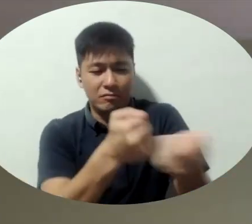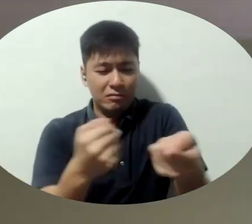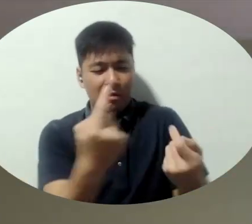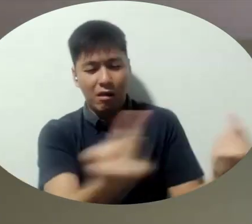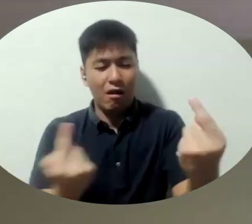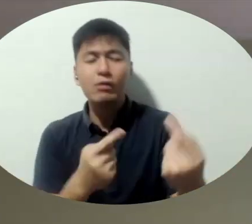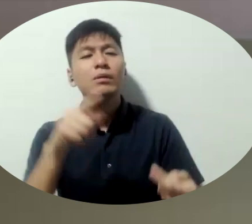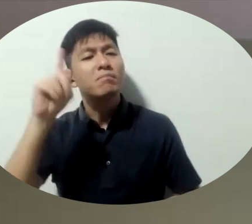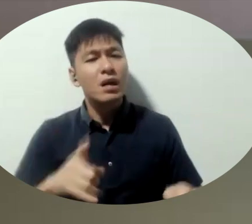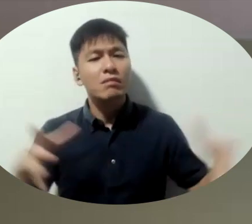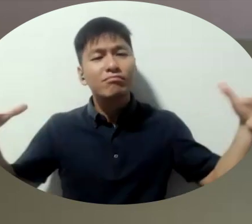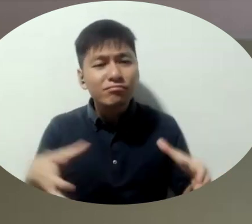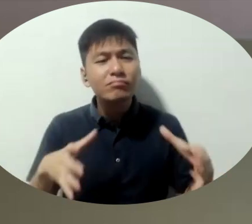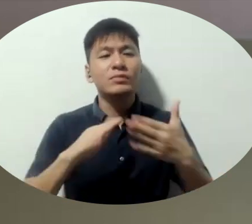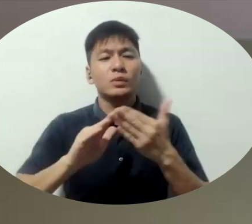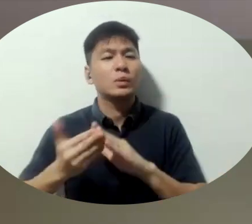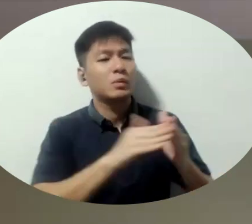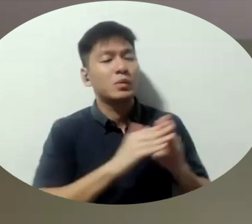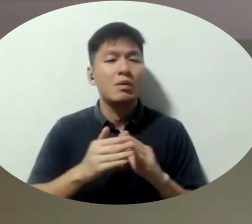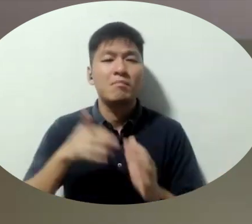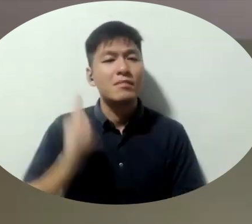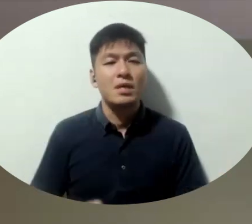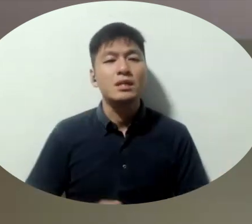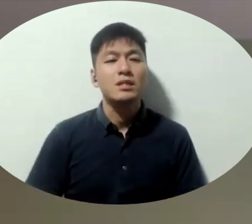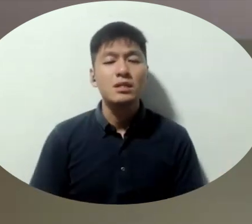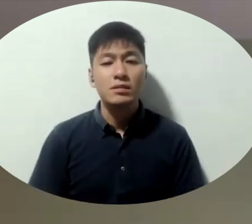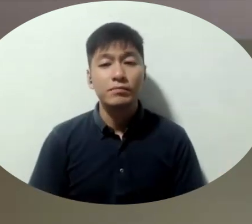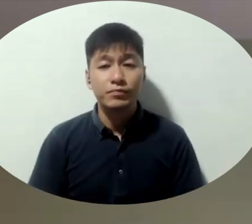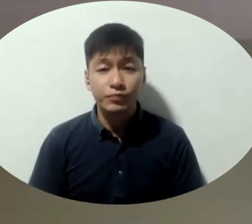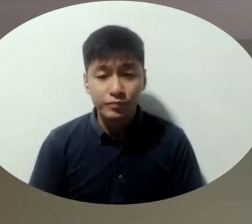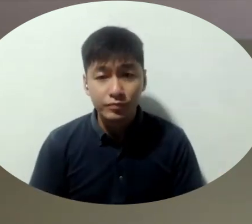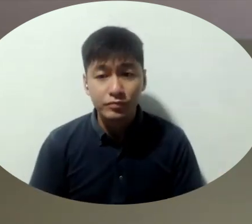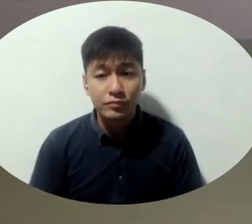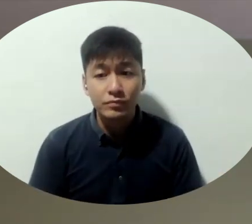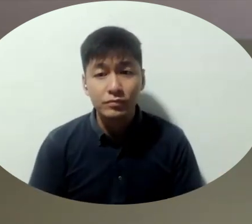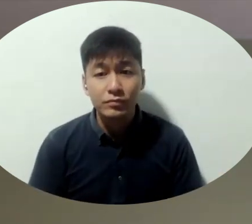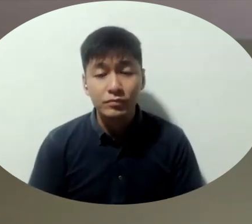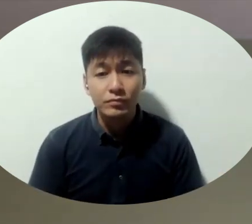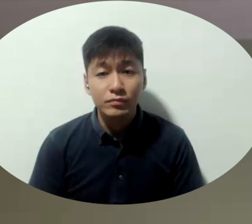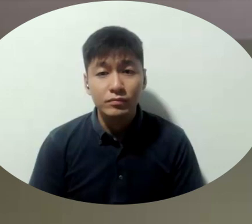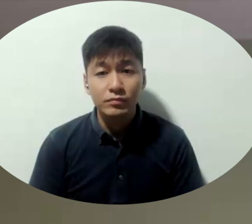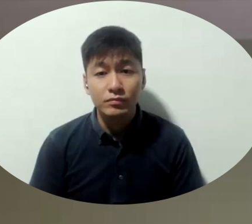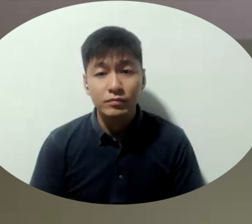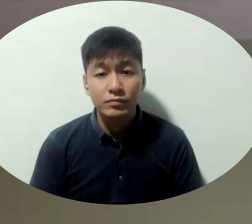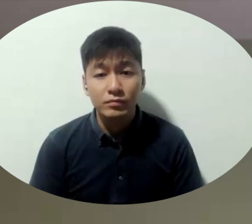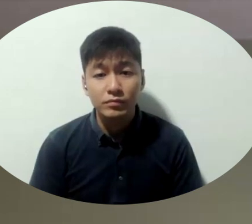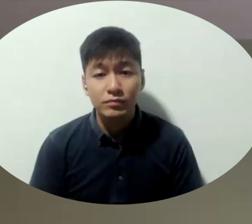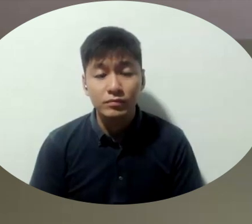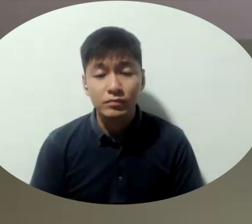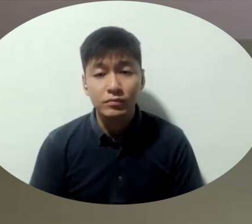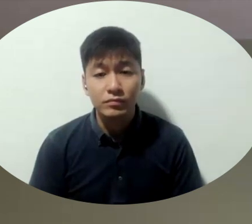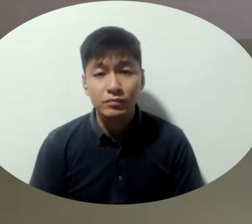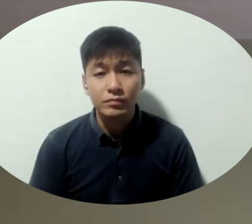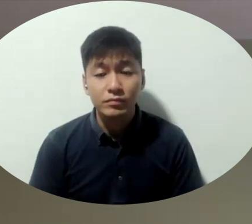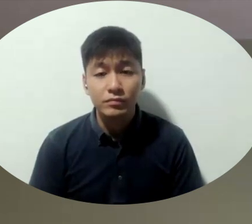a great point, this idea that each of these examples, we're going to have to unfortunately translate for our policymakers what that